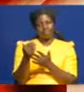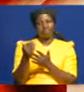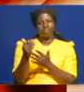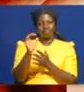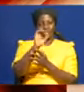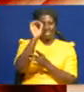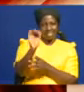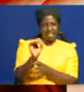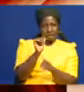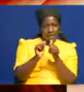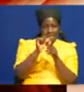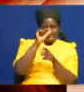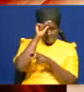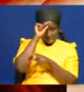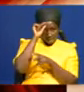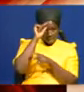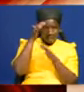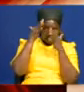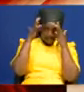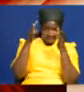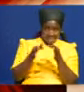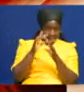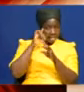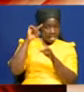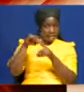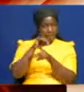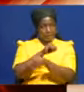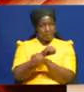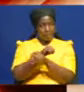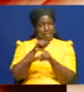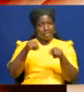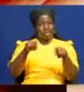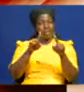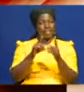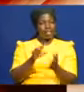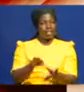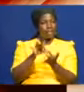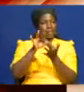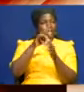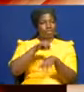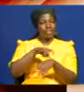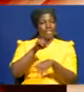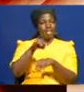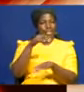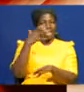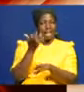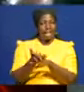the government as it seeks to cushion them, especially during these tough economic times.